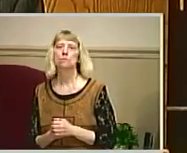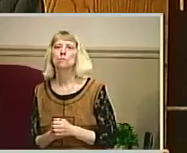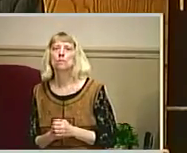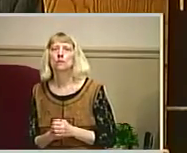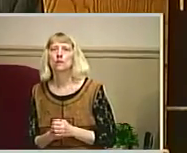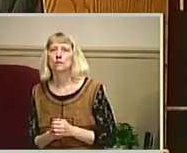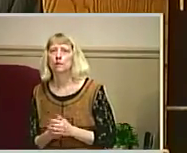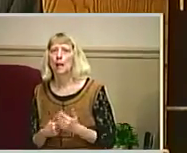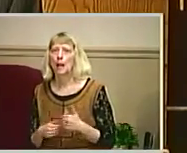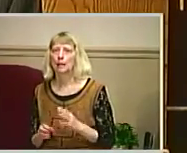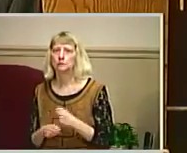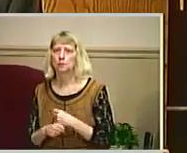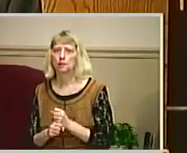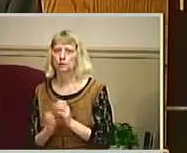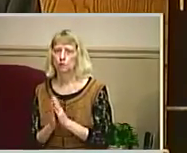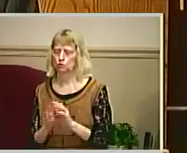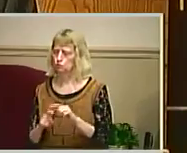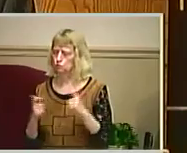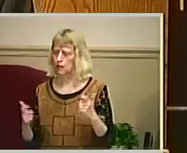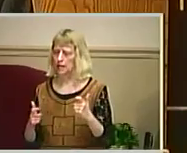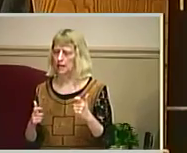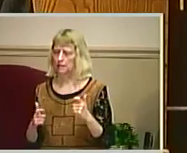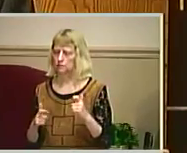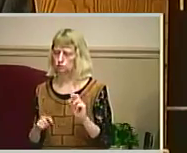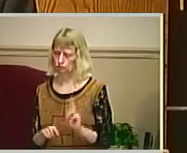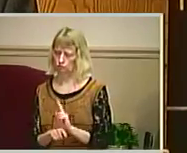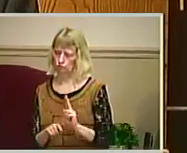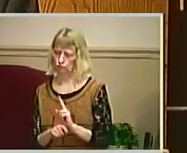Let's make prayer a great element of our life.